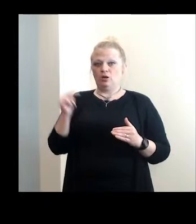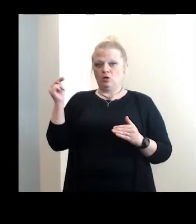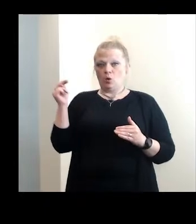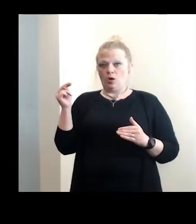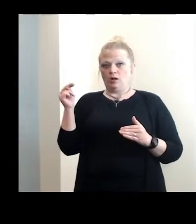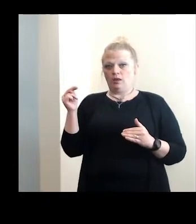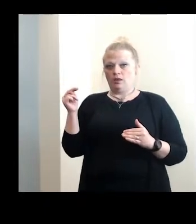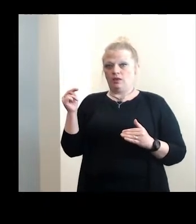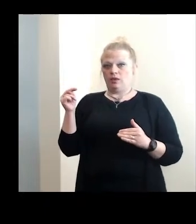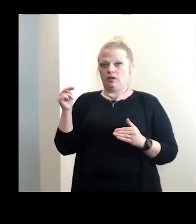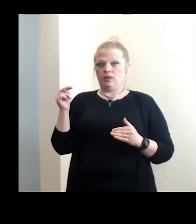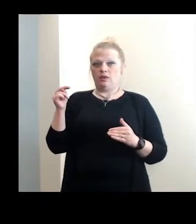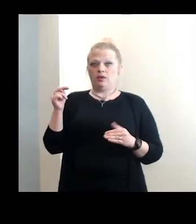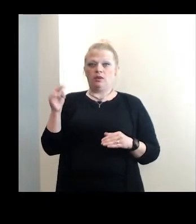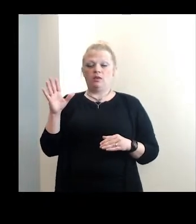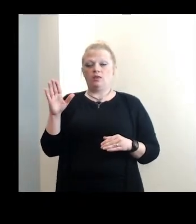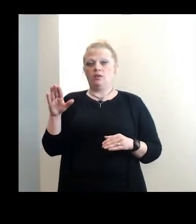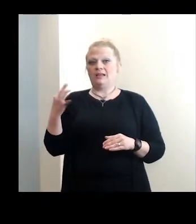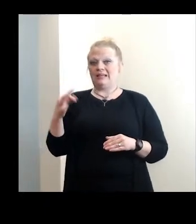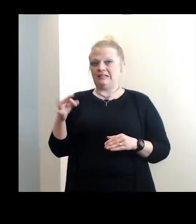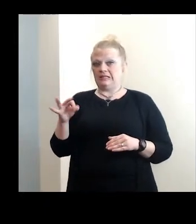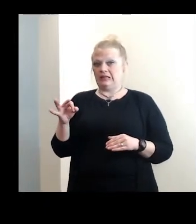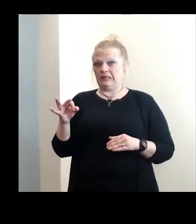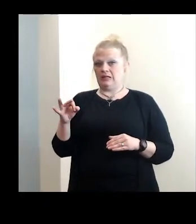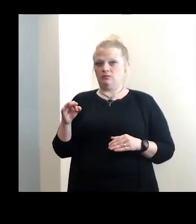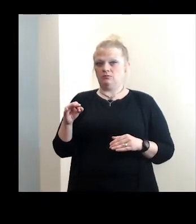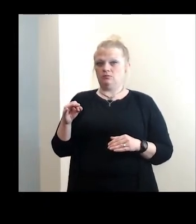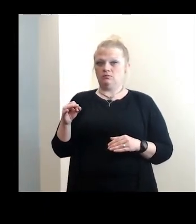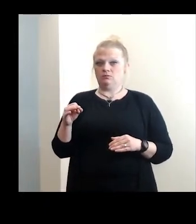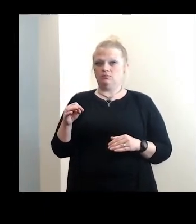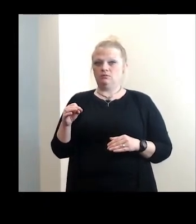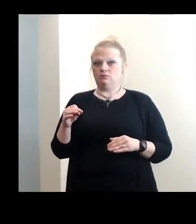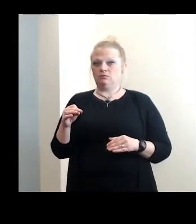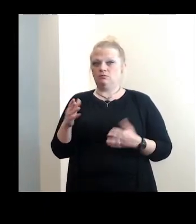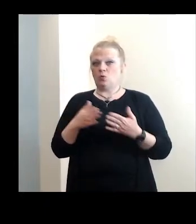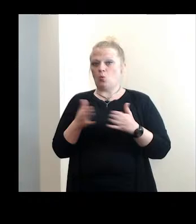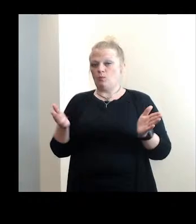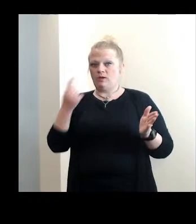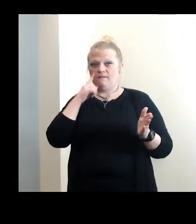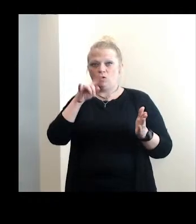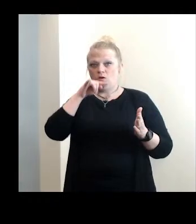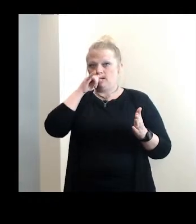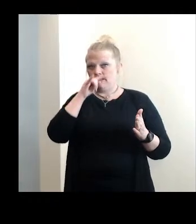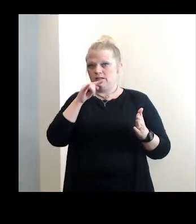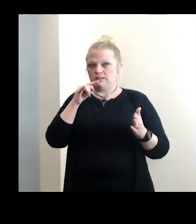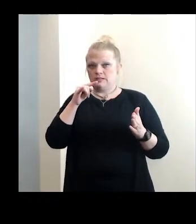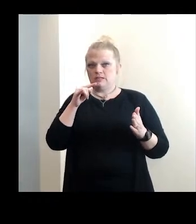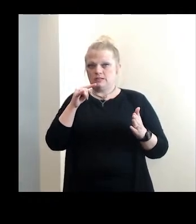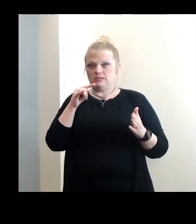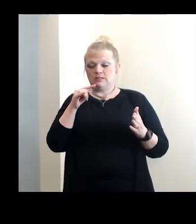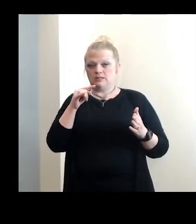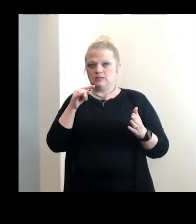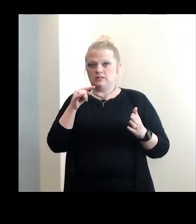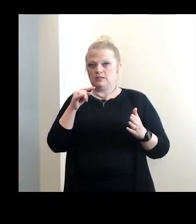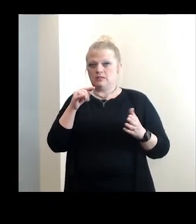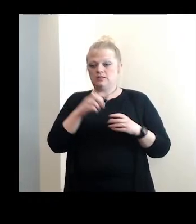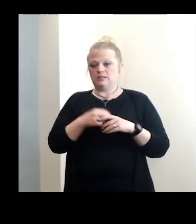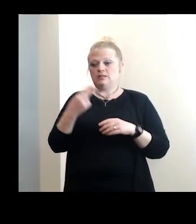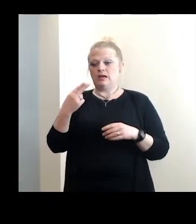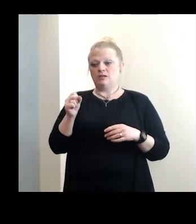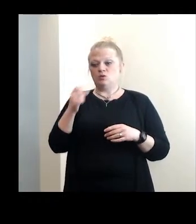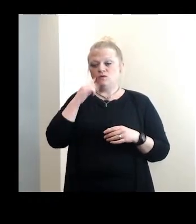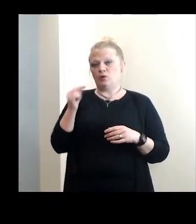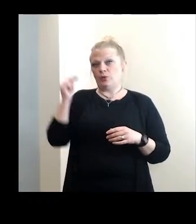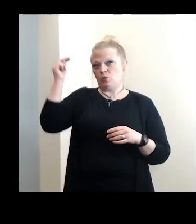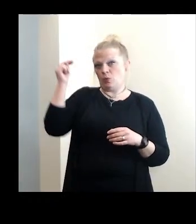clinic on the 19th. Where we're going to open that up for kids in many of the high schools in the northern